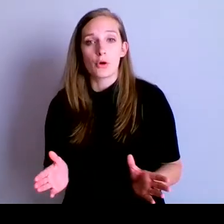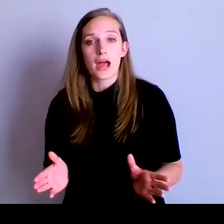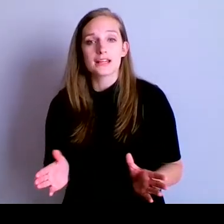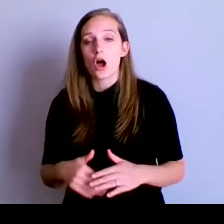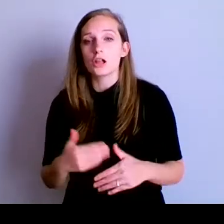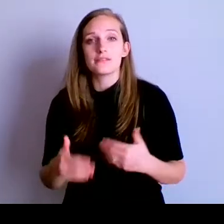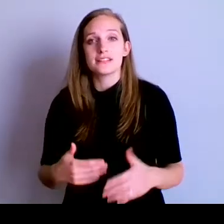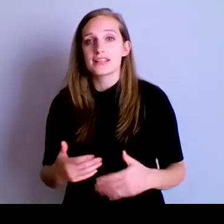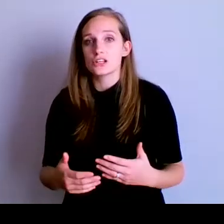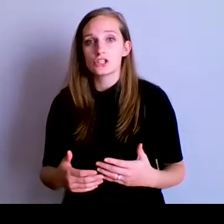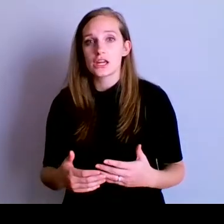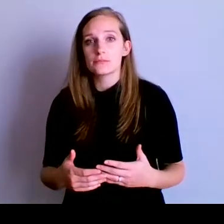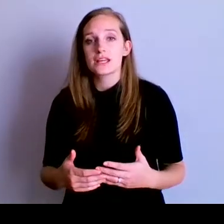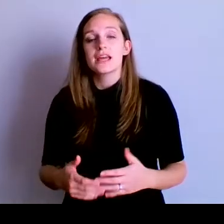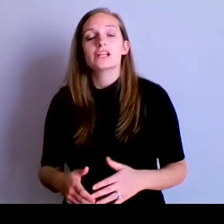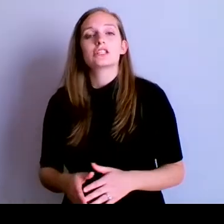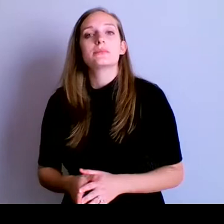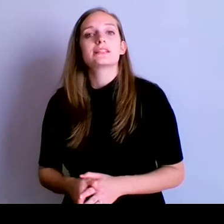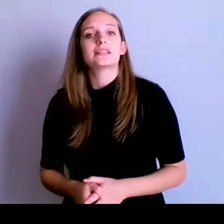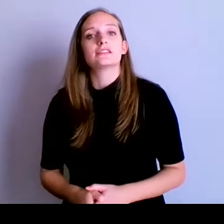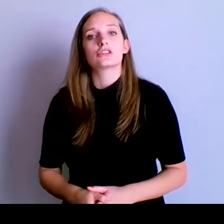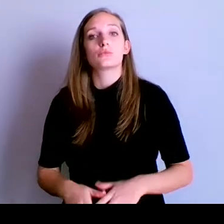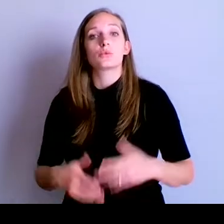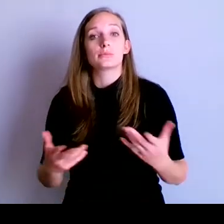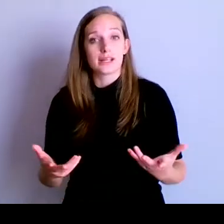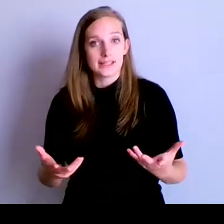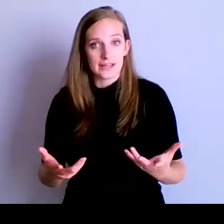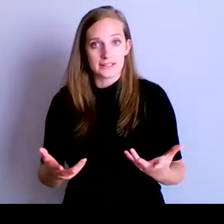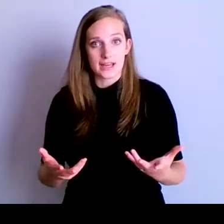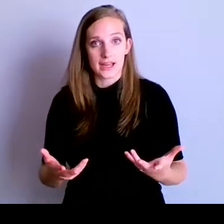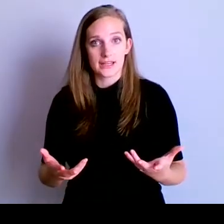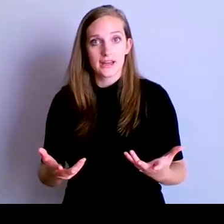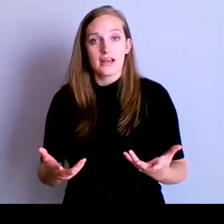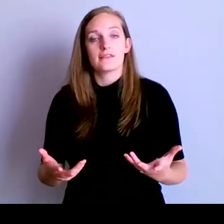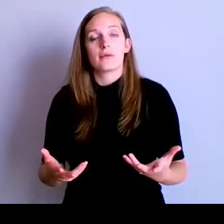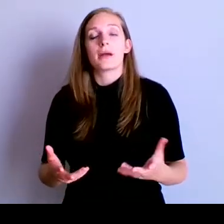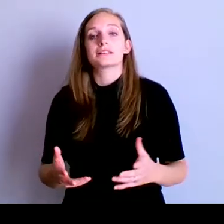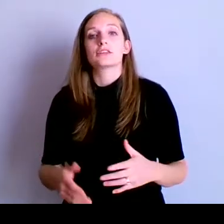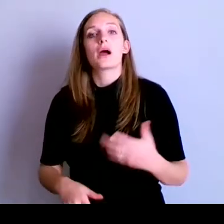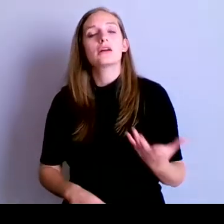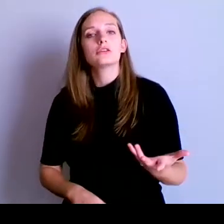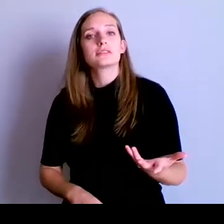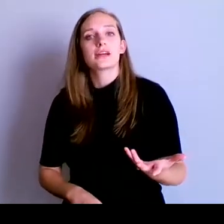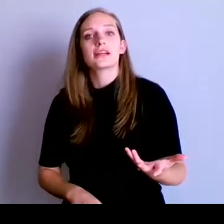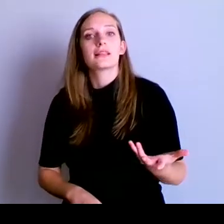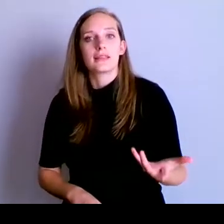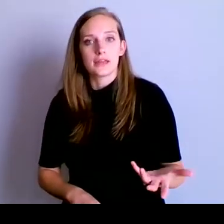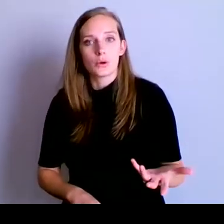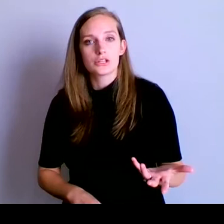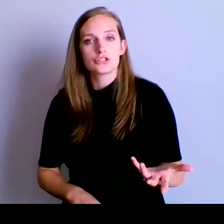to memorize all of these handshapes. It just makes it easier when we're breaking down a sign. And when I'm asking you, how do you